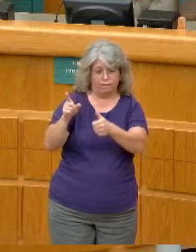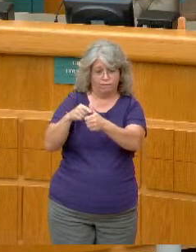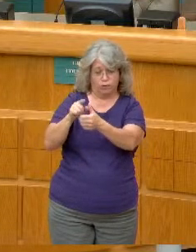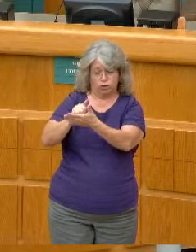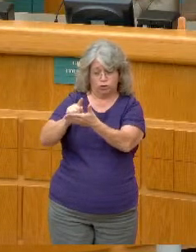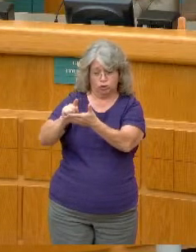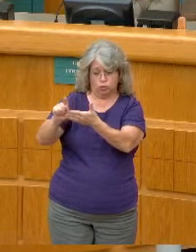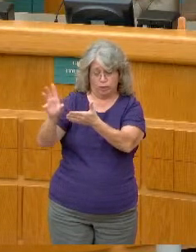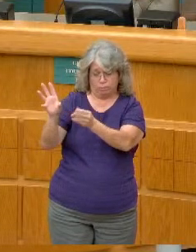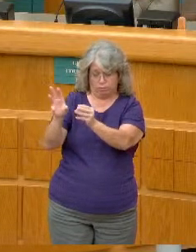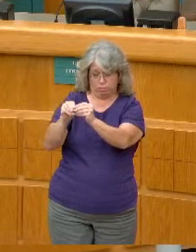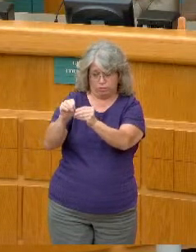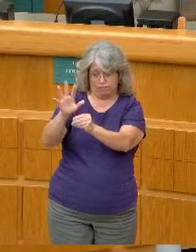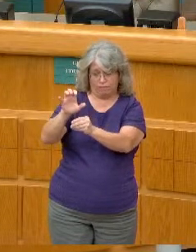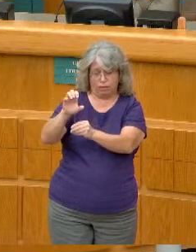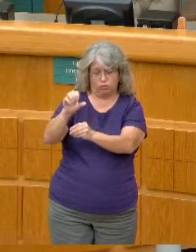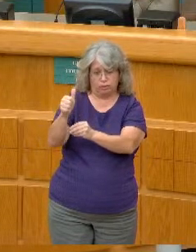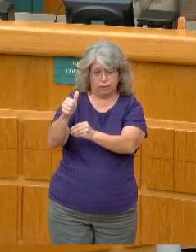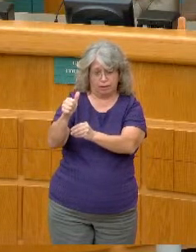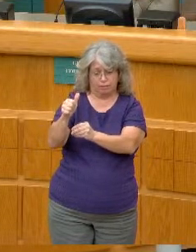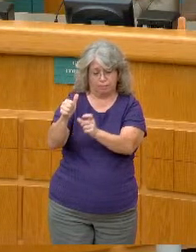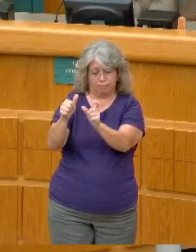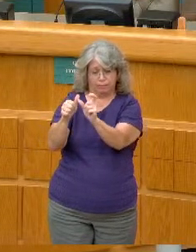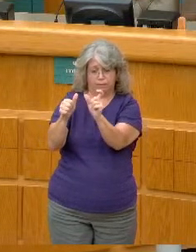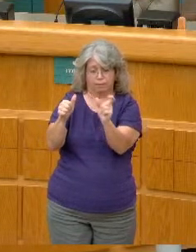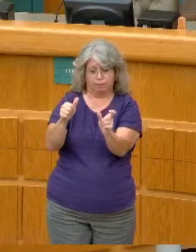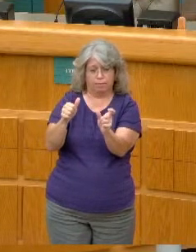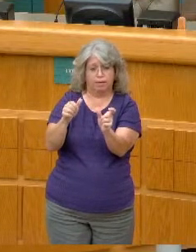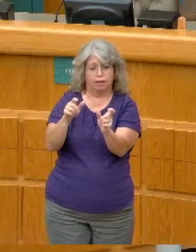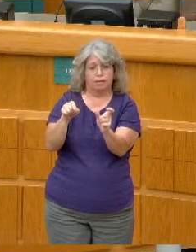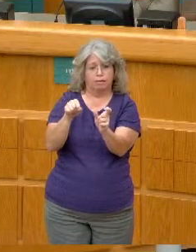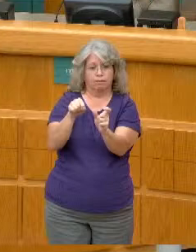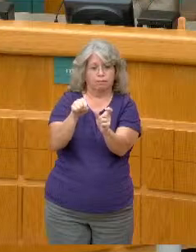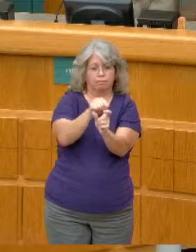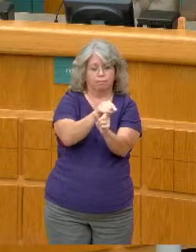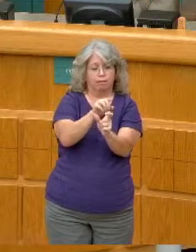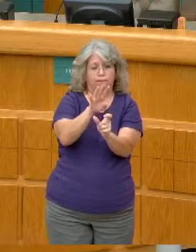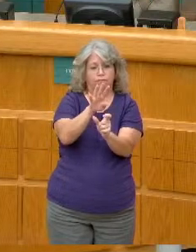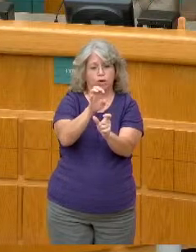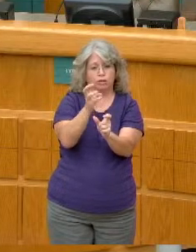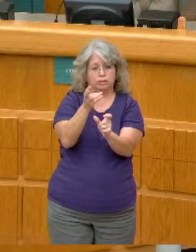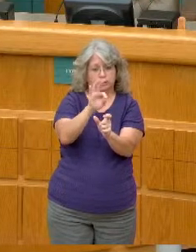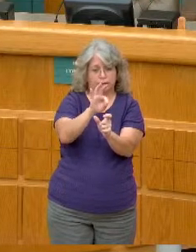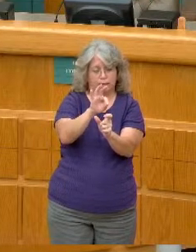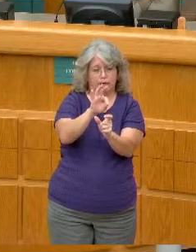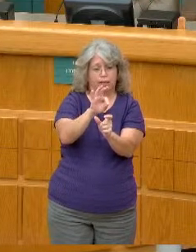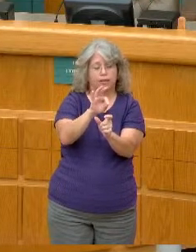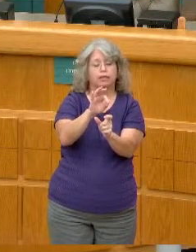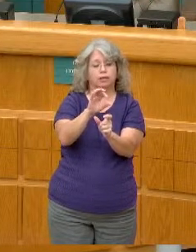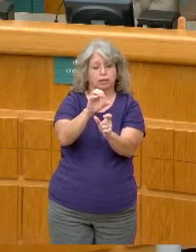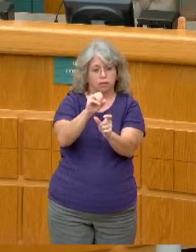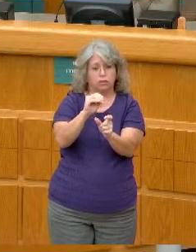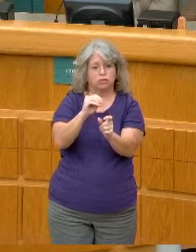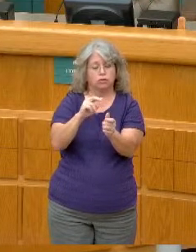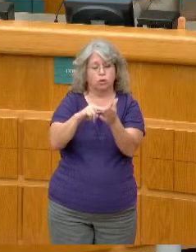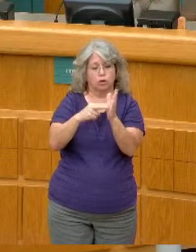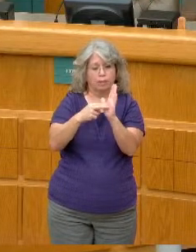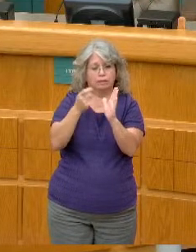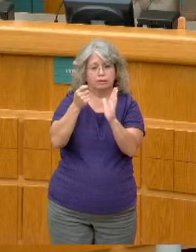for the first 2 weeks, the first week we had 510 COVID-19 cases. And the second part of the week, we